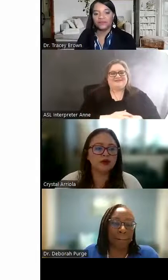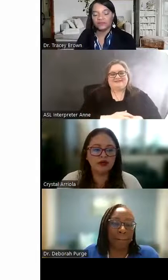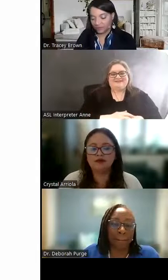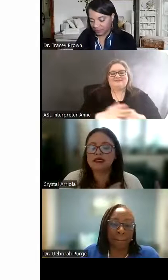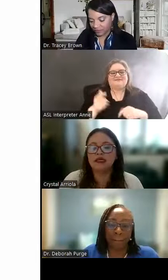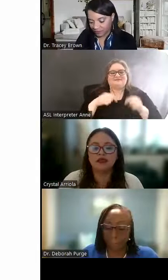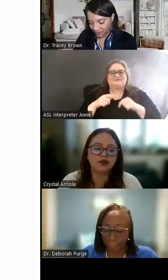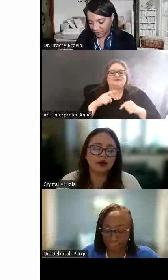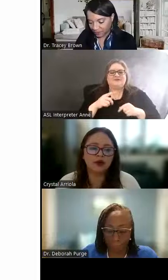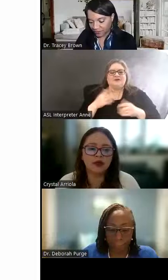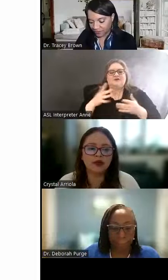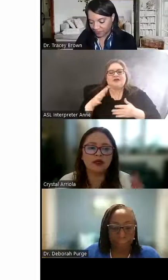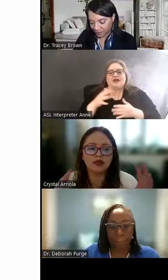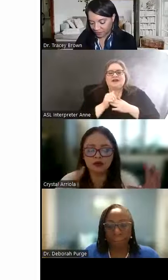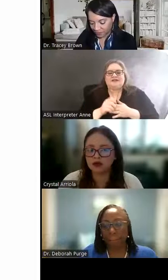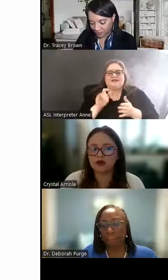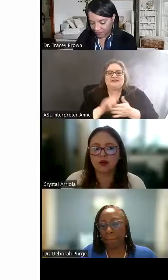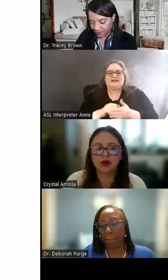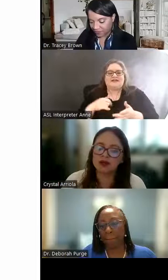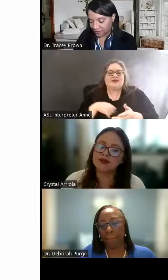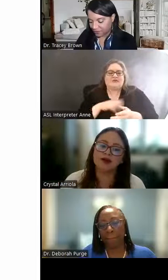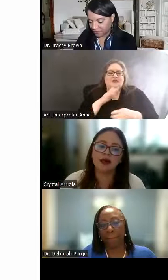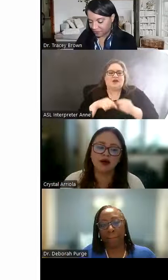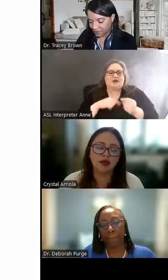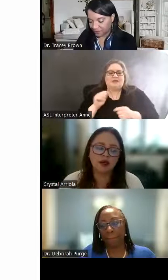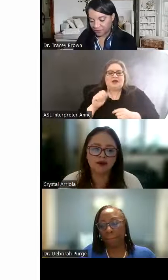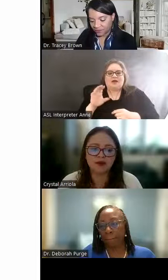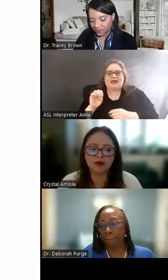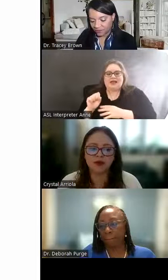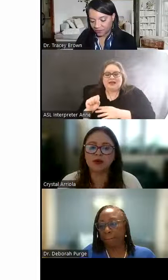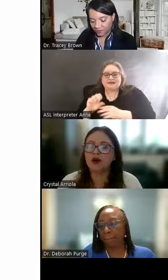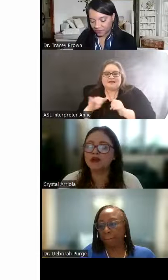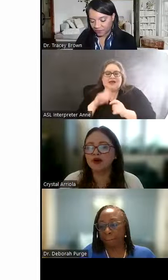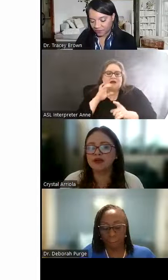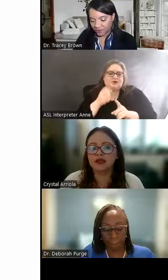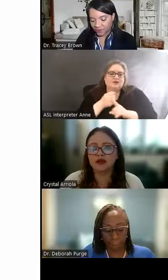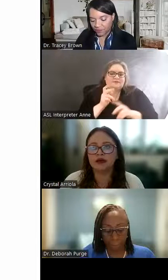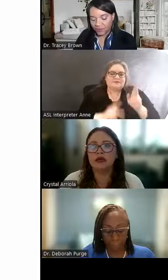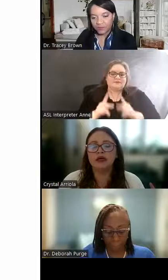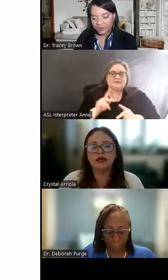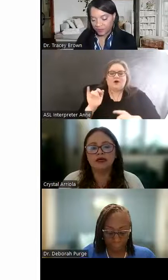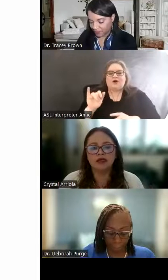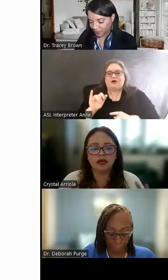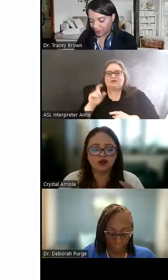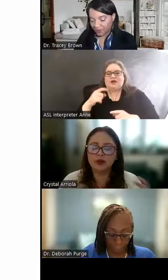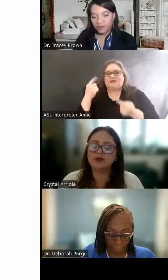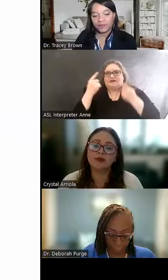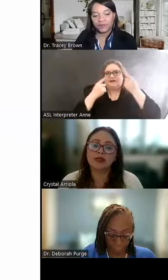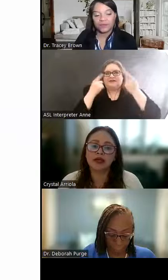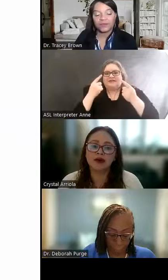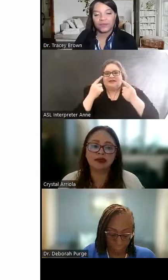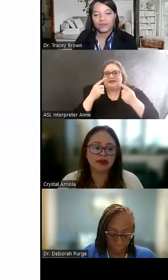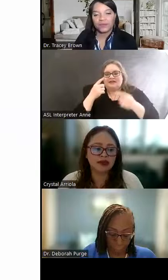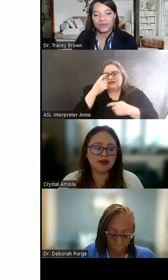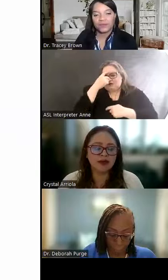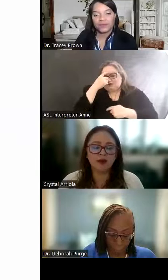So kind of leading into that, right? We talked a lot about ACEs, how it impacts people. We also have to think in a trauma-informed